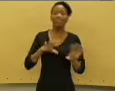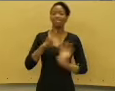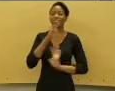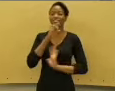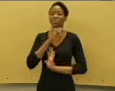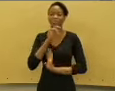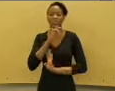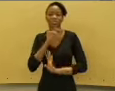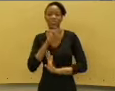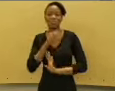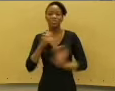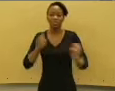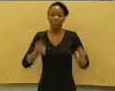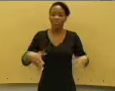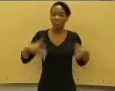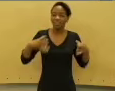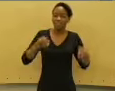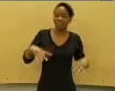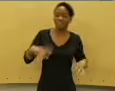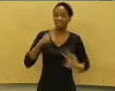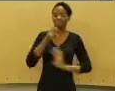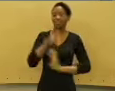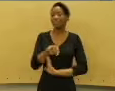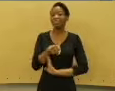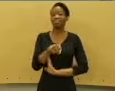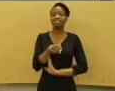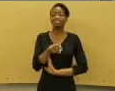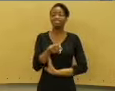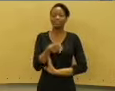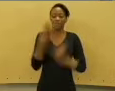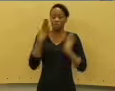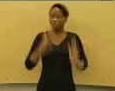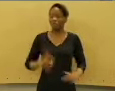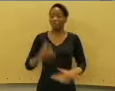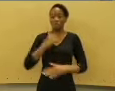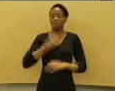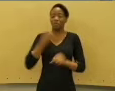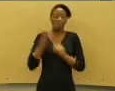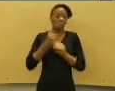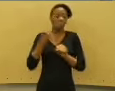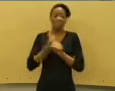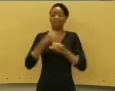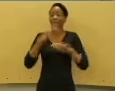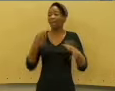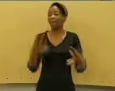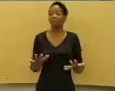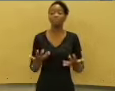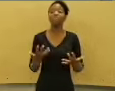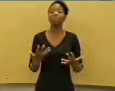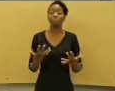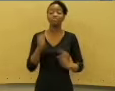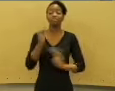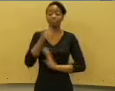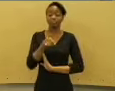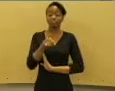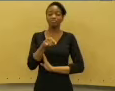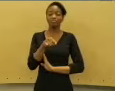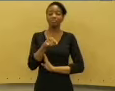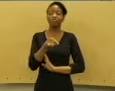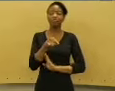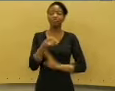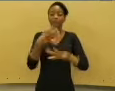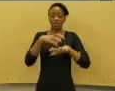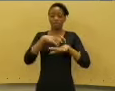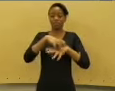by my inability to control my own bodily function. So as I was experimenting with pleasure